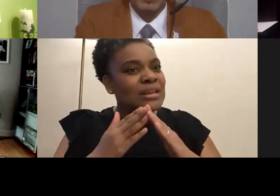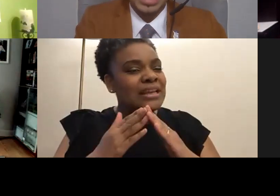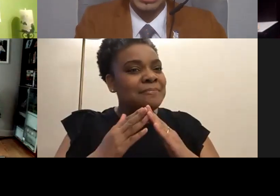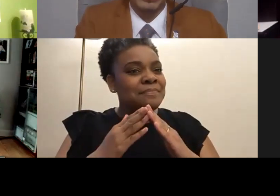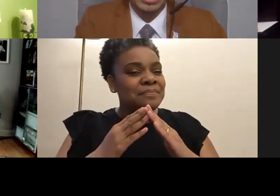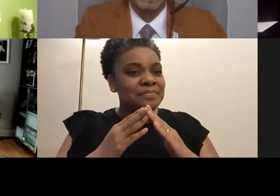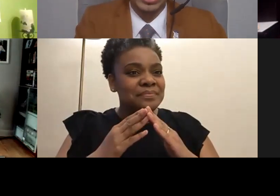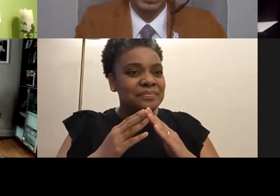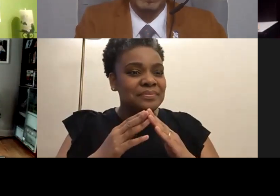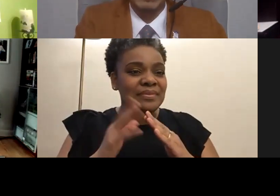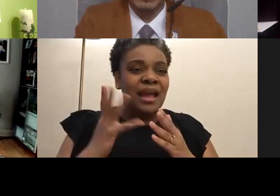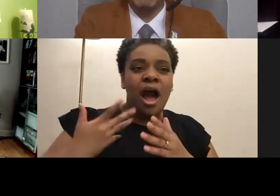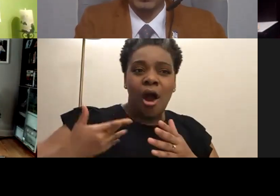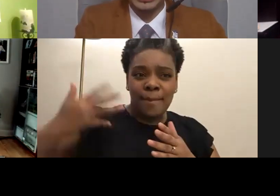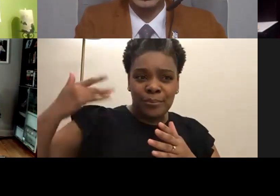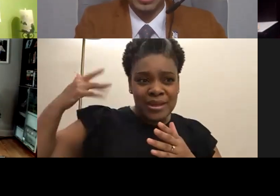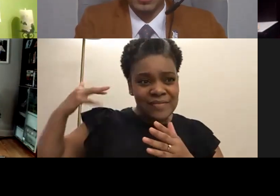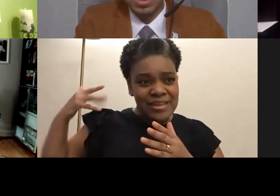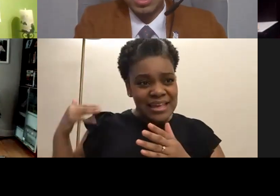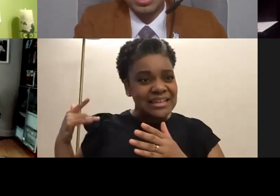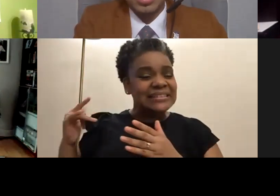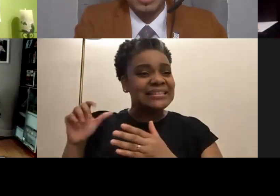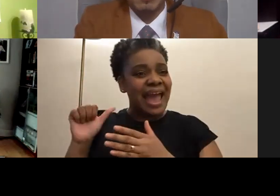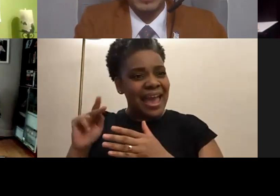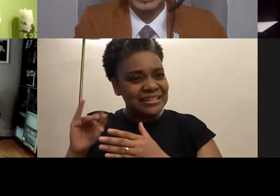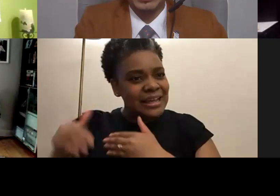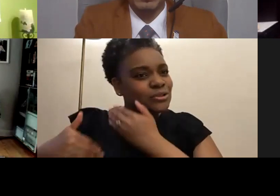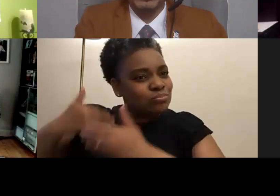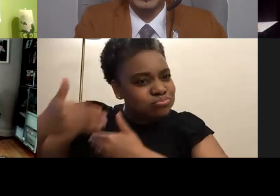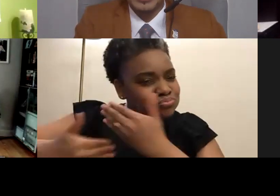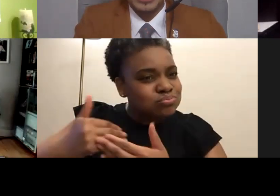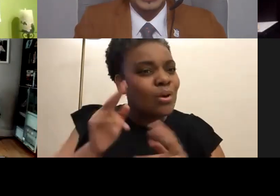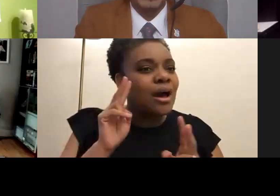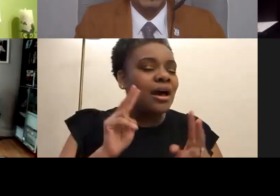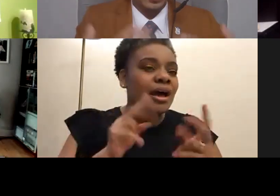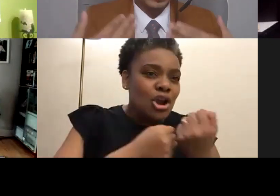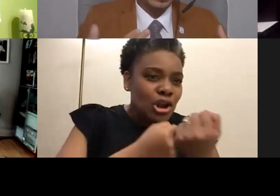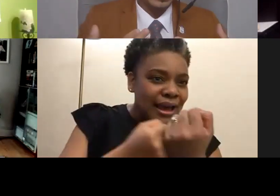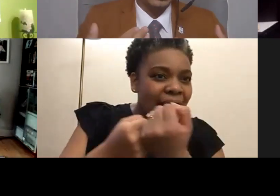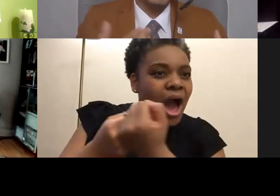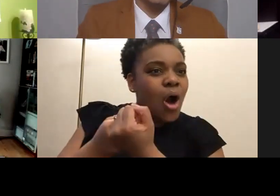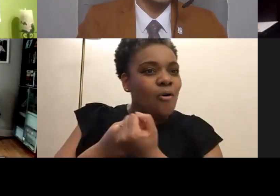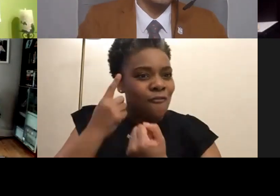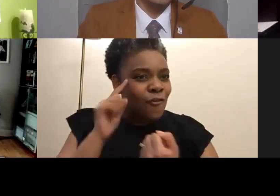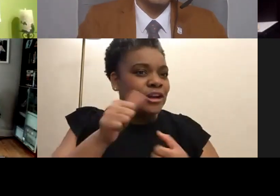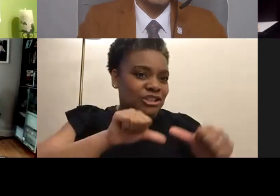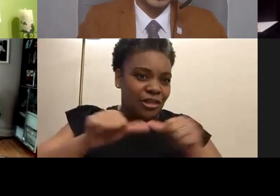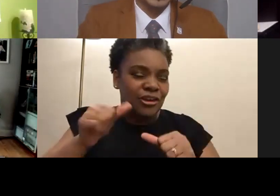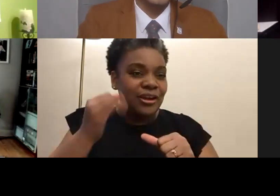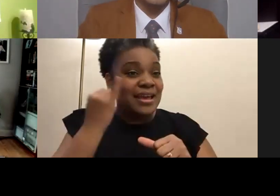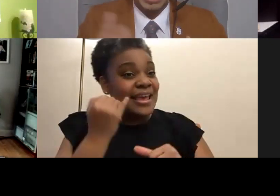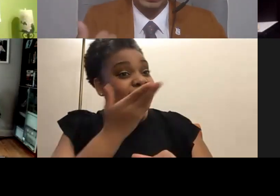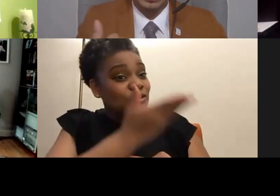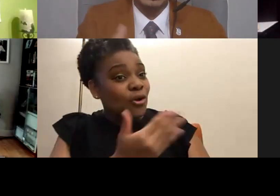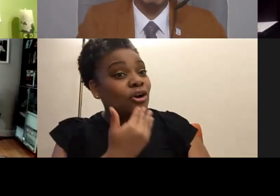looked out not just for the individual, but for each other. And so even if you're good, you have to make sure